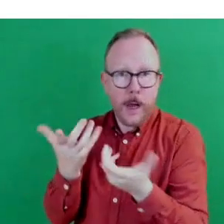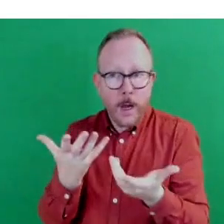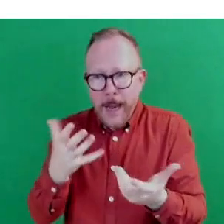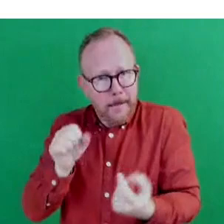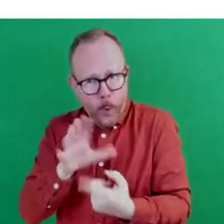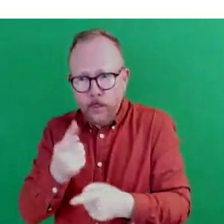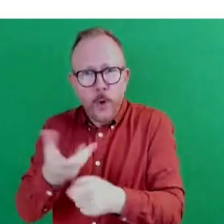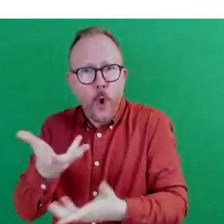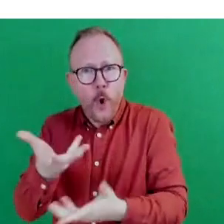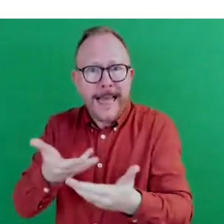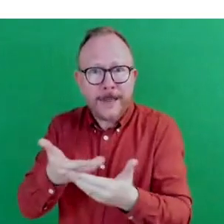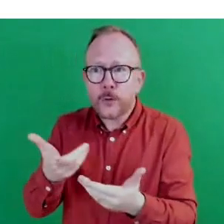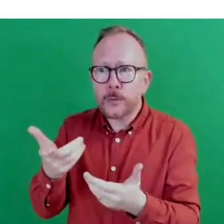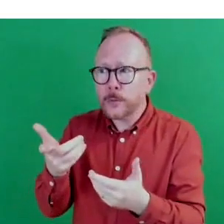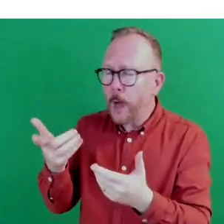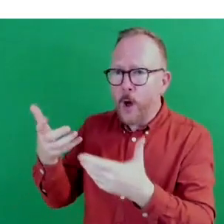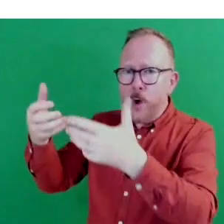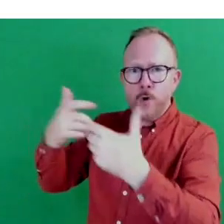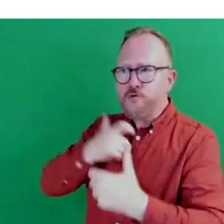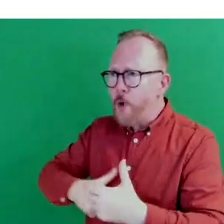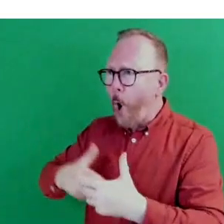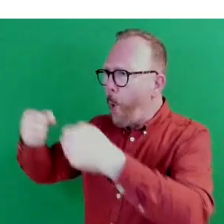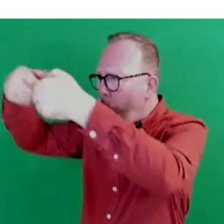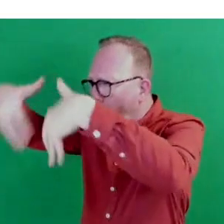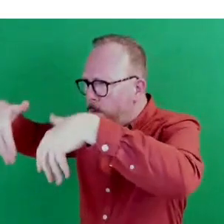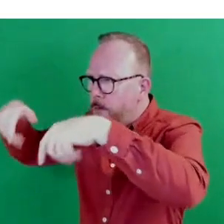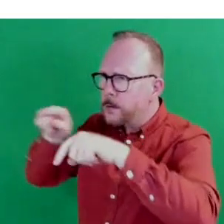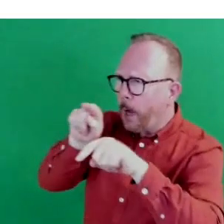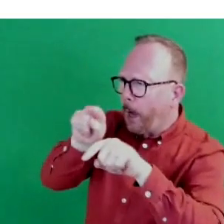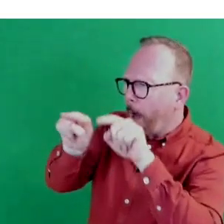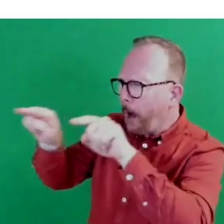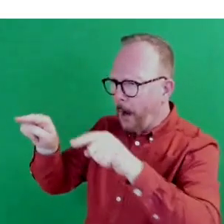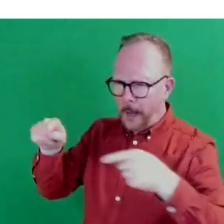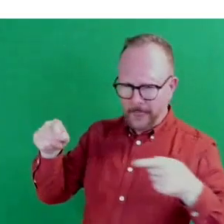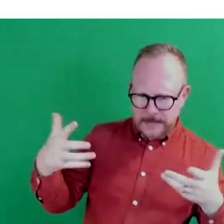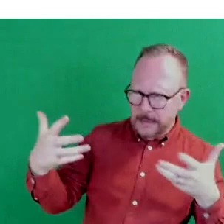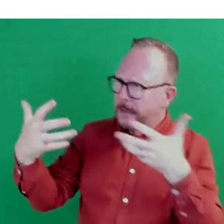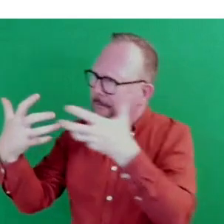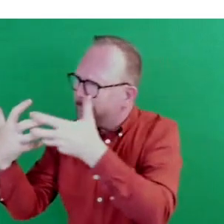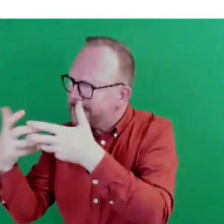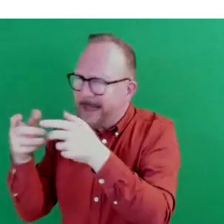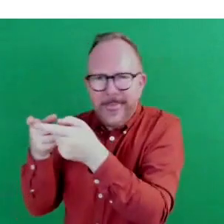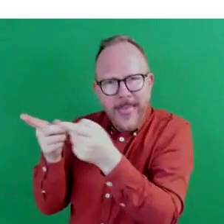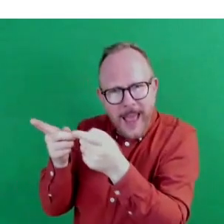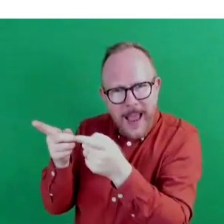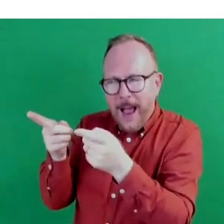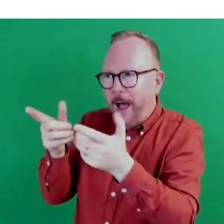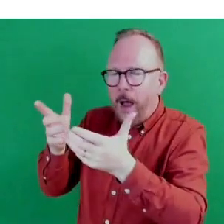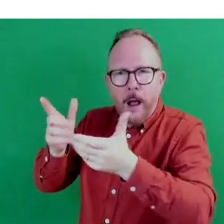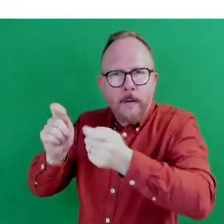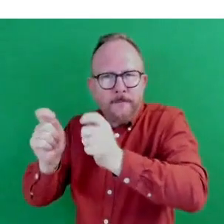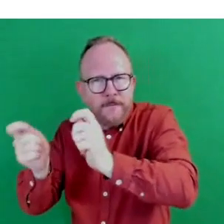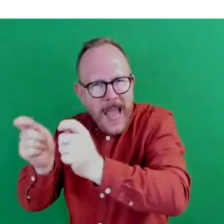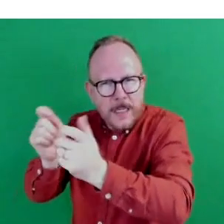established roles? How might those roles flex then to kind of make space for the unique contribution that MHWPs can bring? It's definitely a work